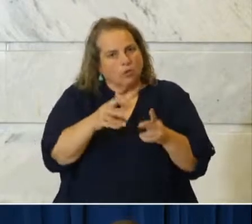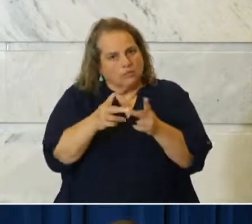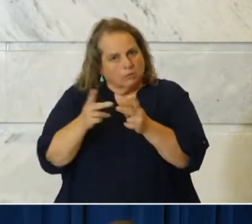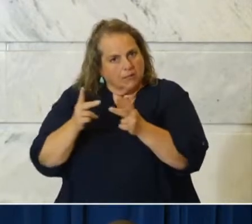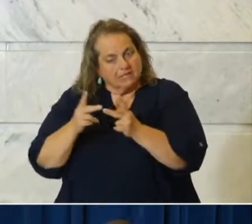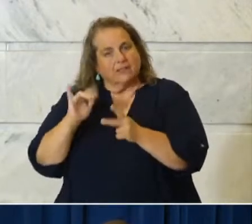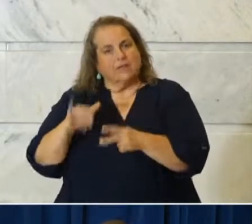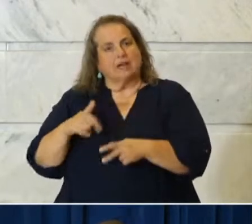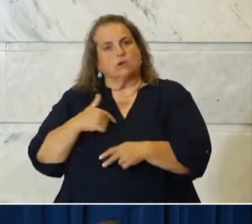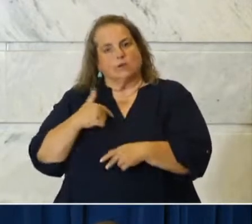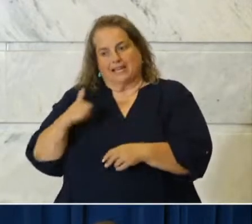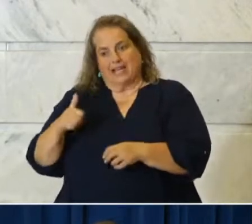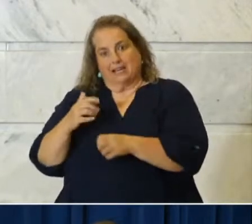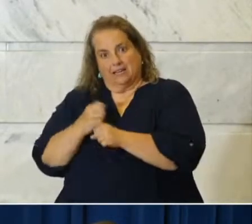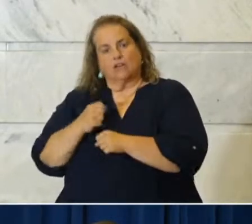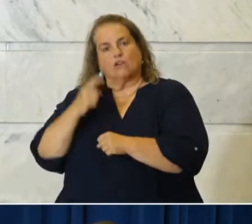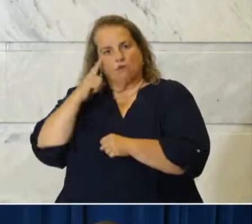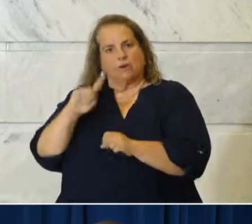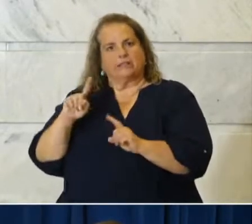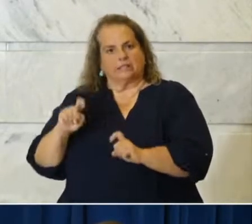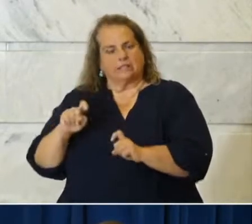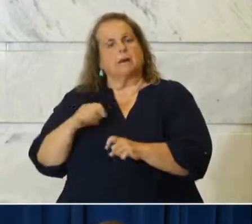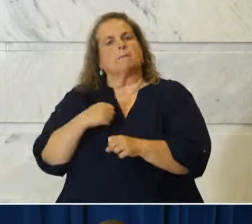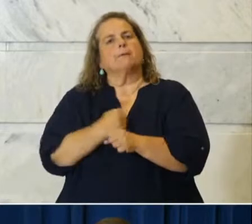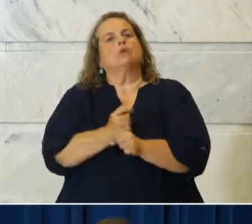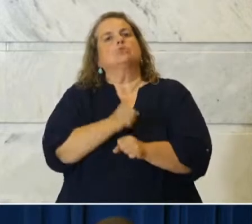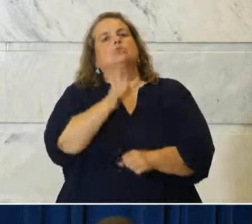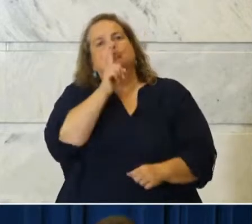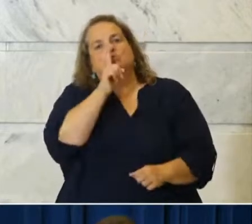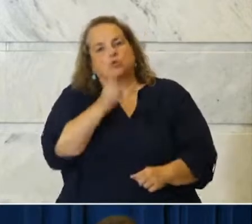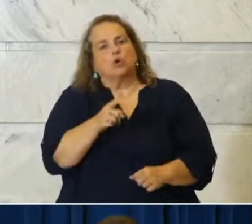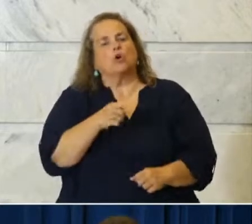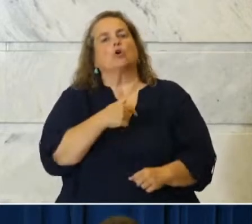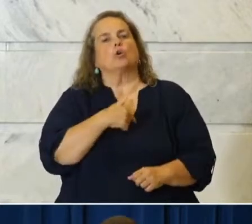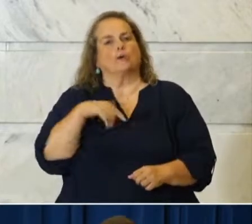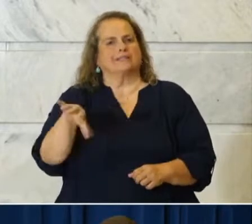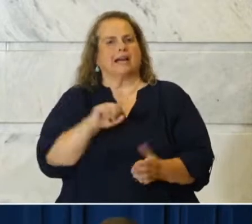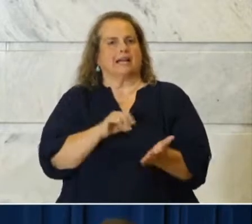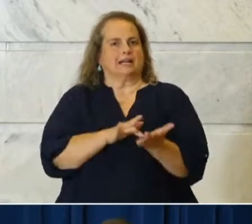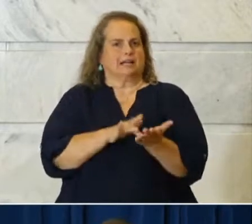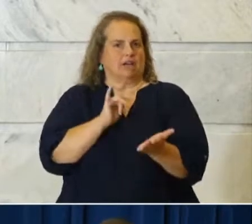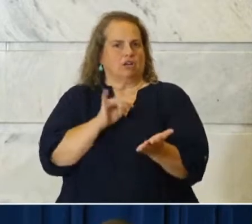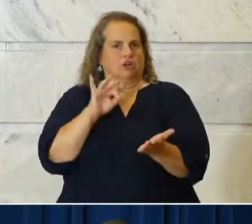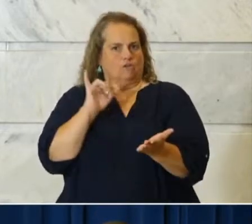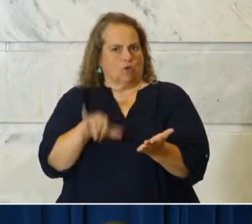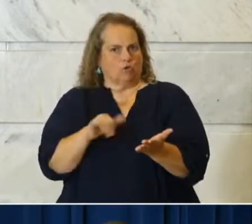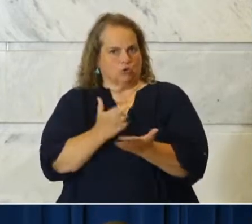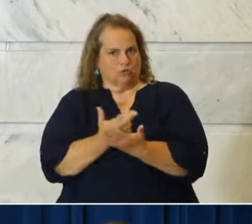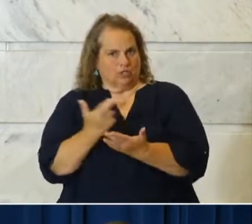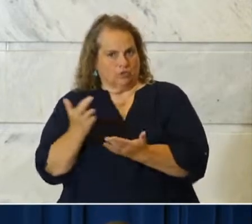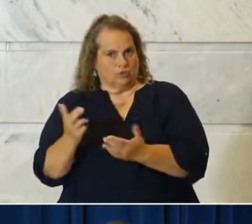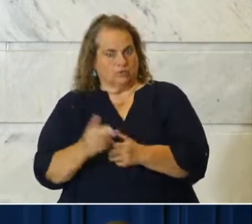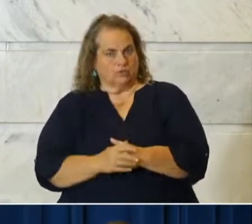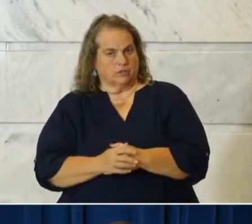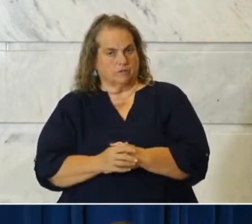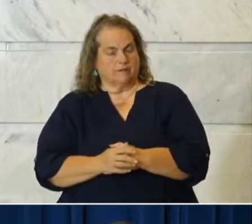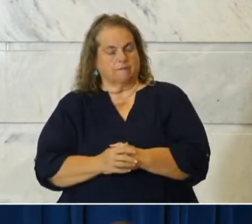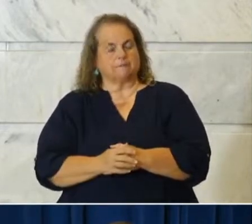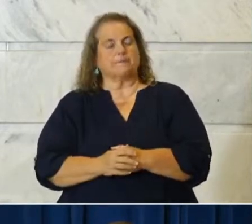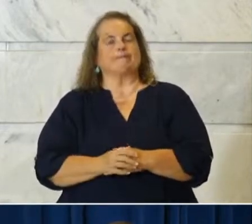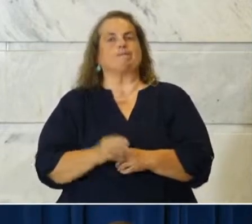greater demand for testing. Let's make sure that we take advantage of those resources. All